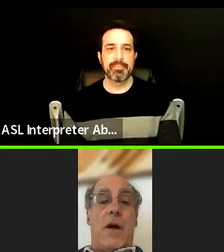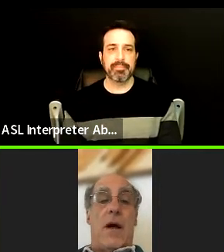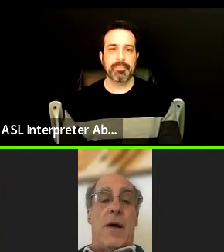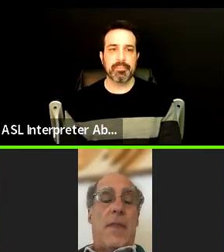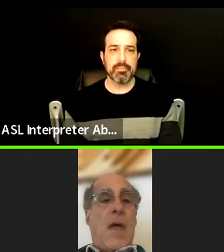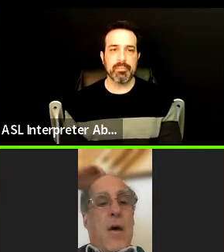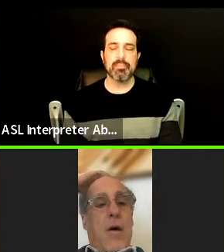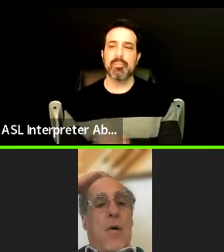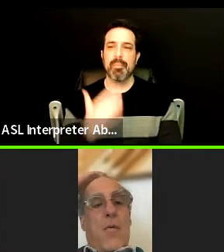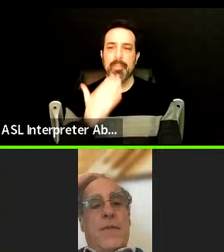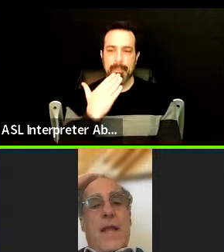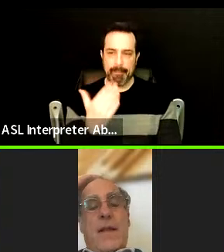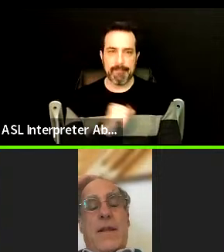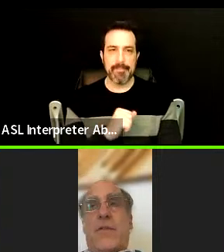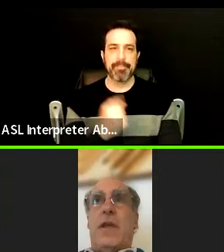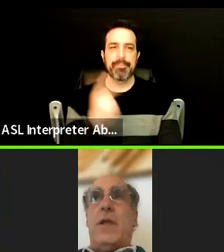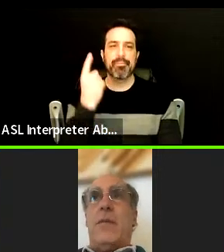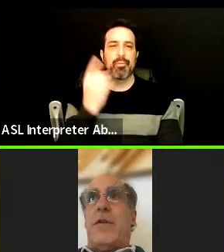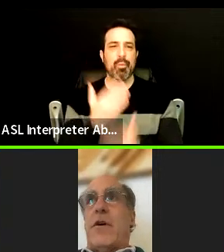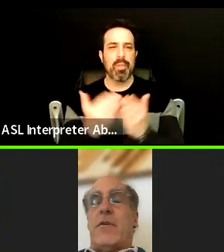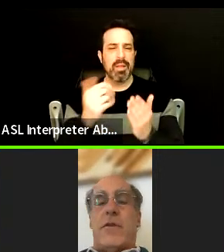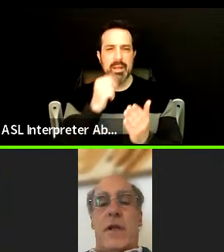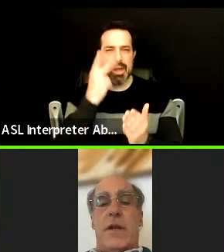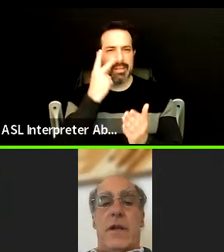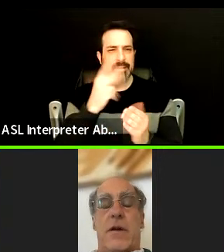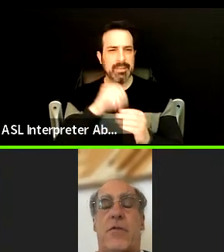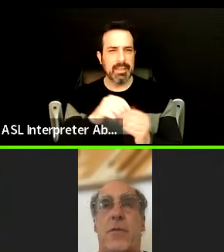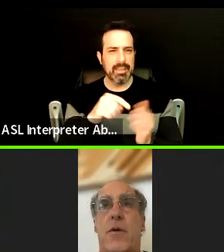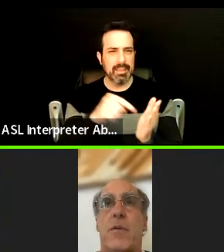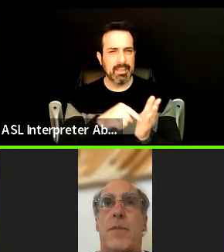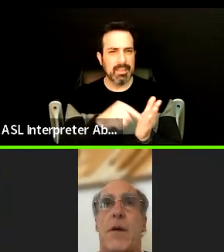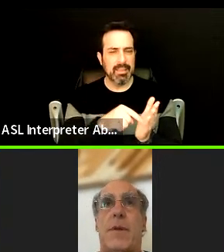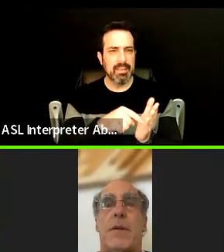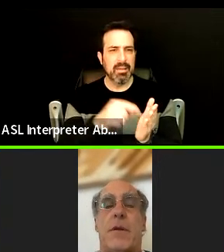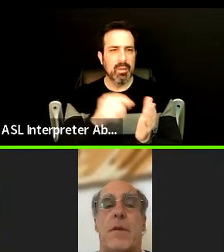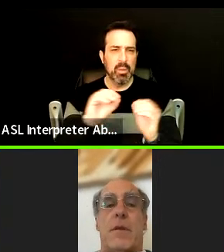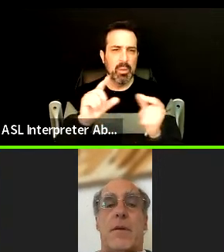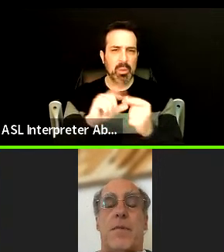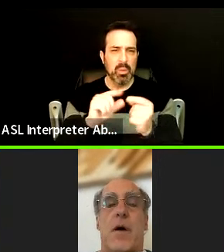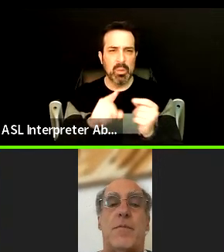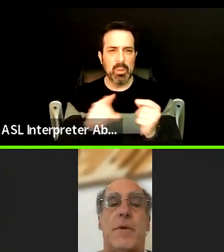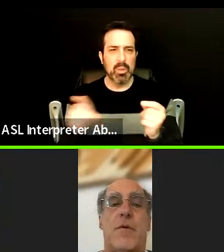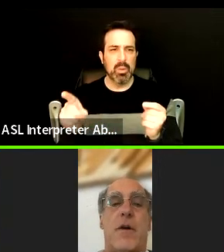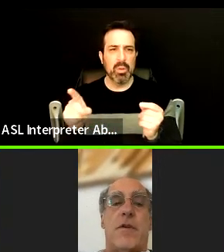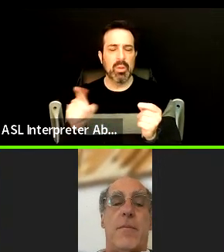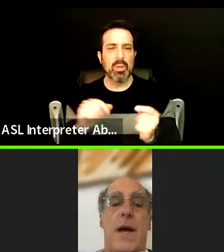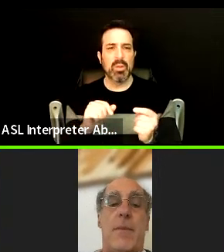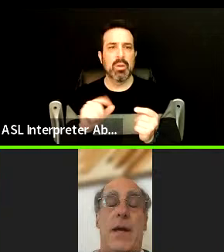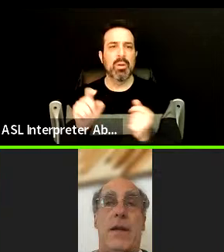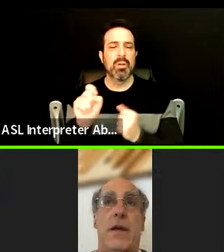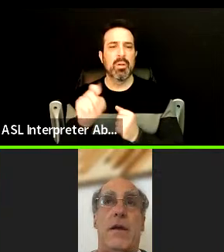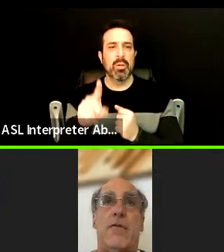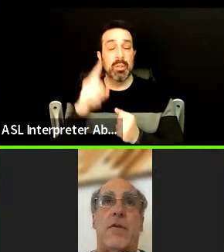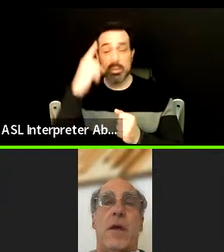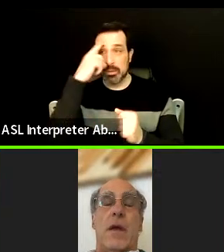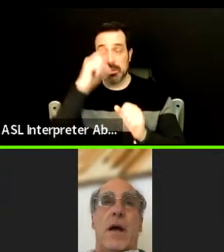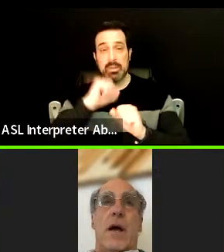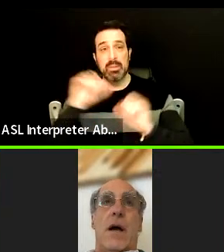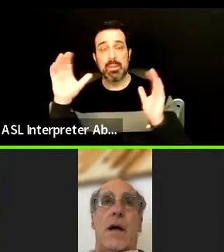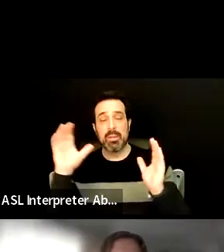Thank you. One thing I didn't see in the materials and I didn't hear spoken about, but the ultimate question in my mind